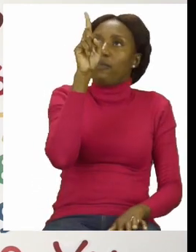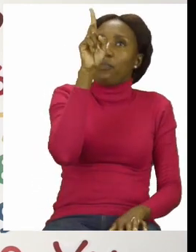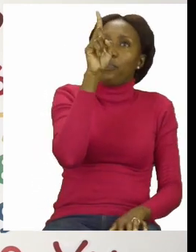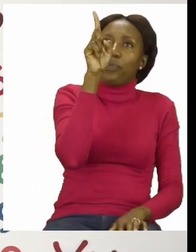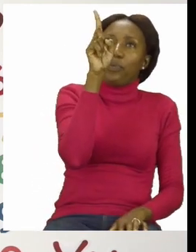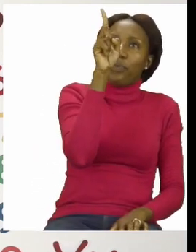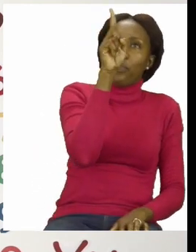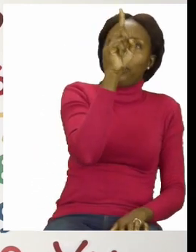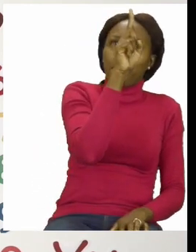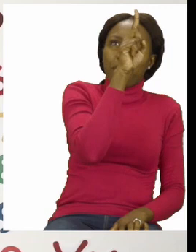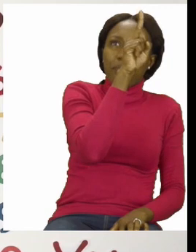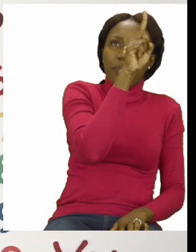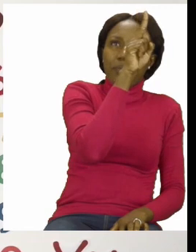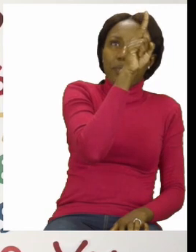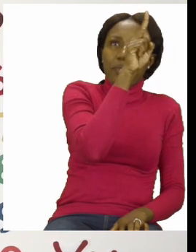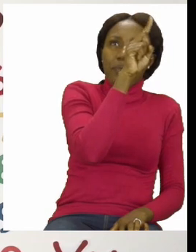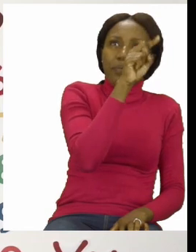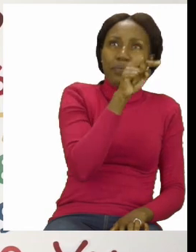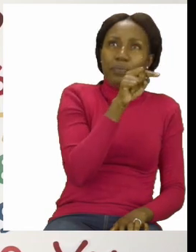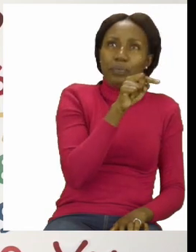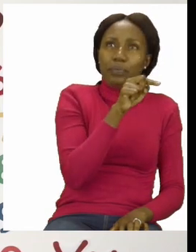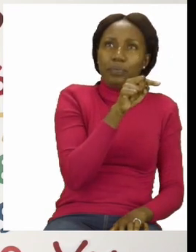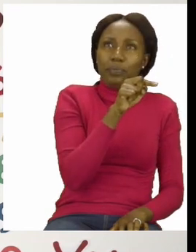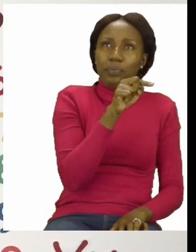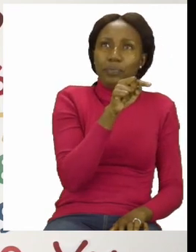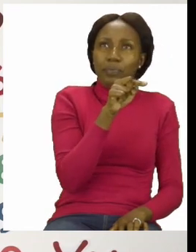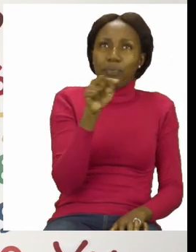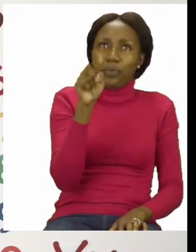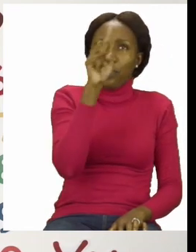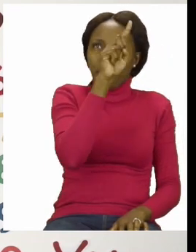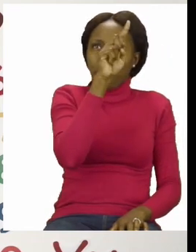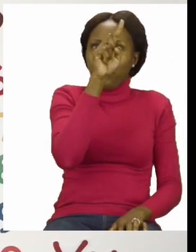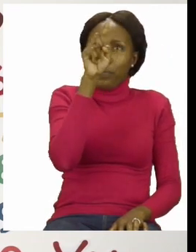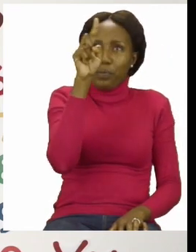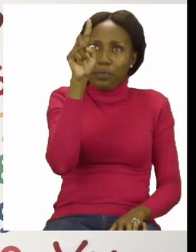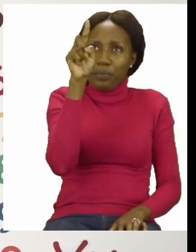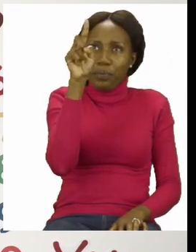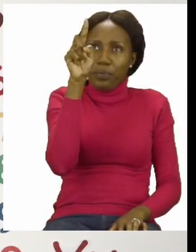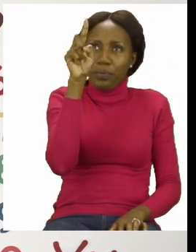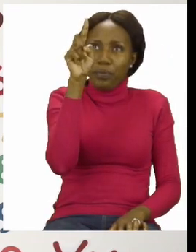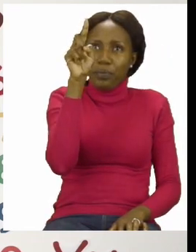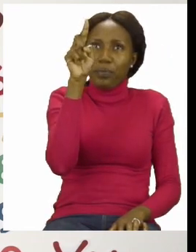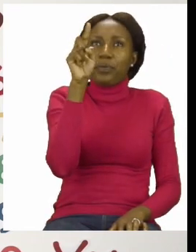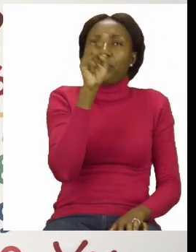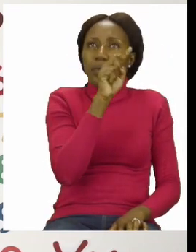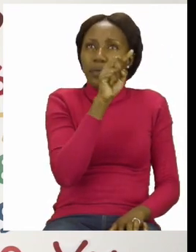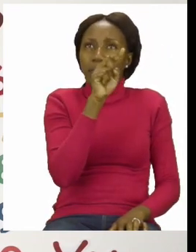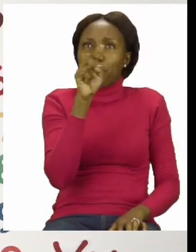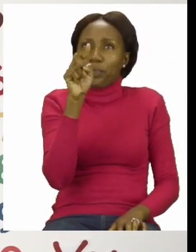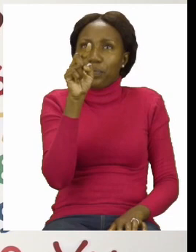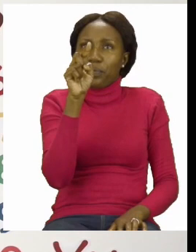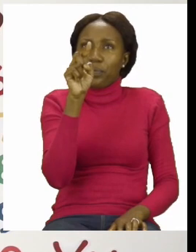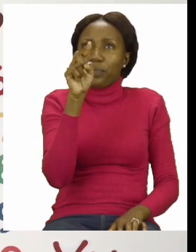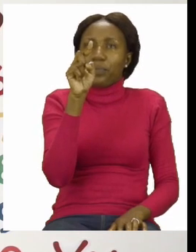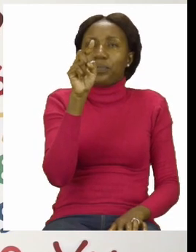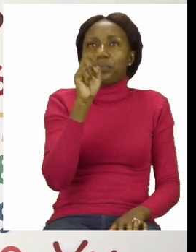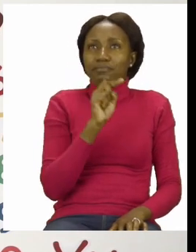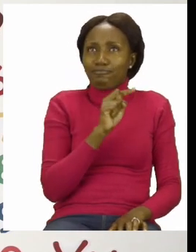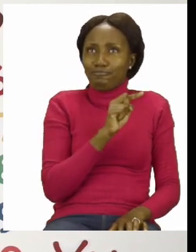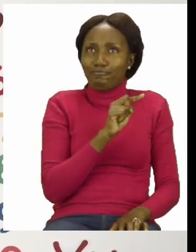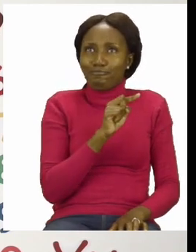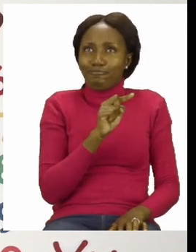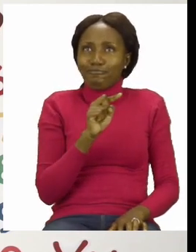go down, first line across, second line across,